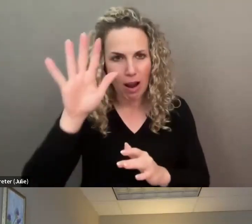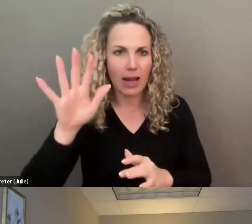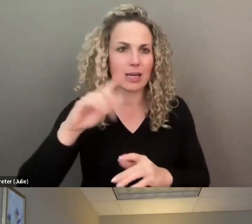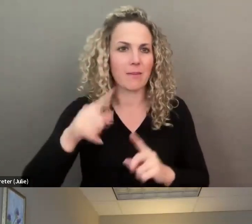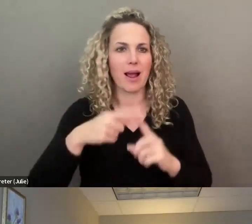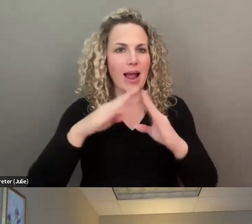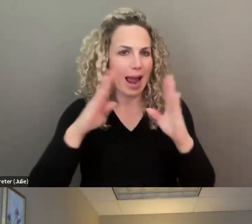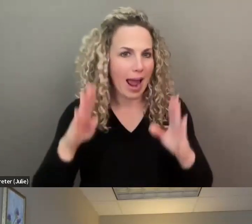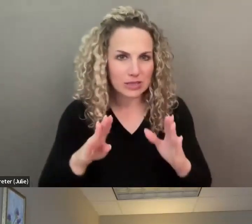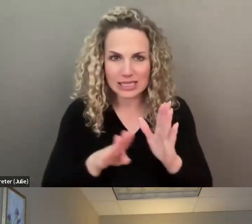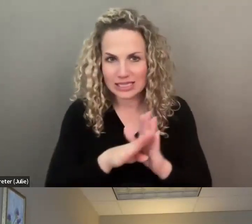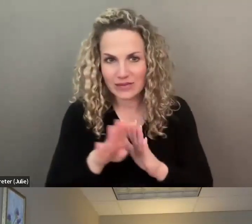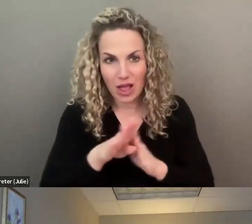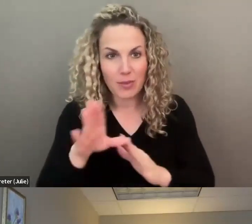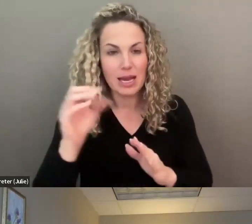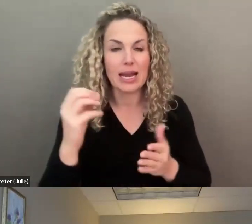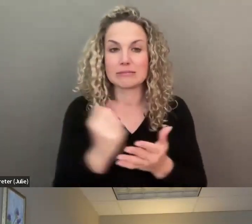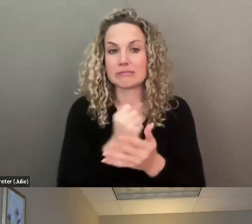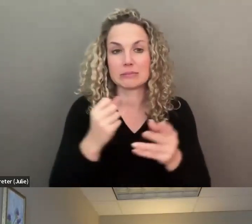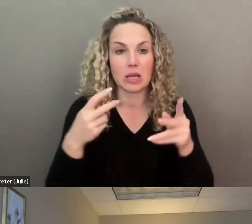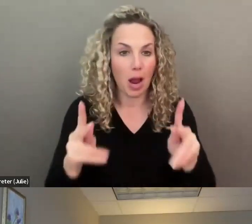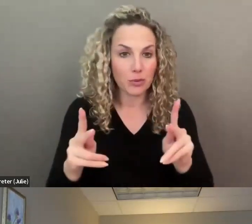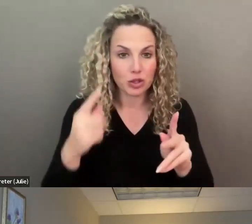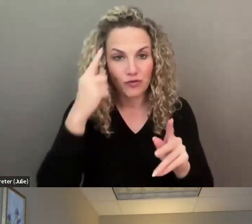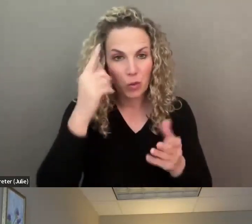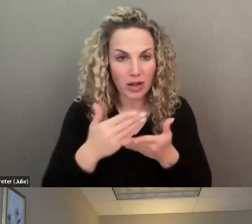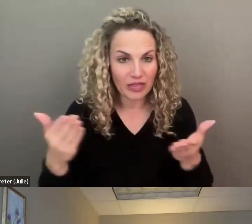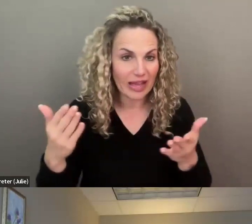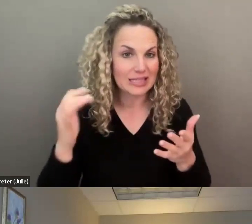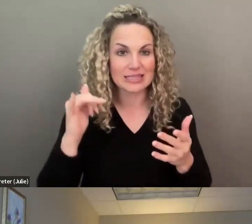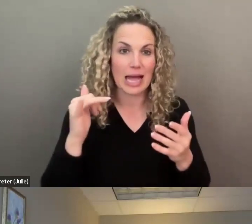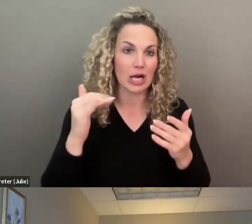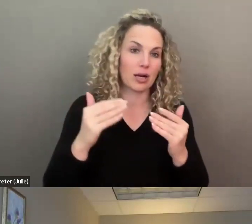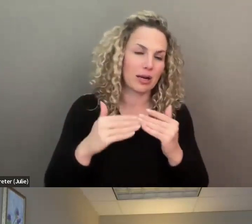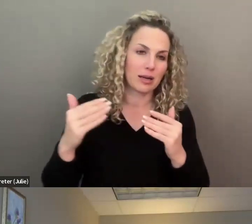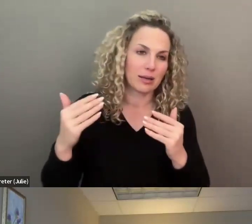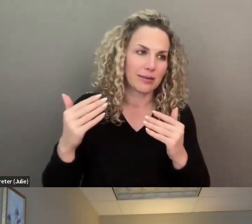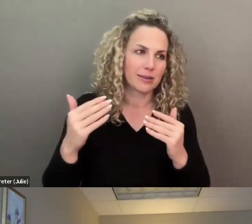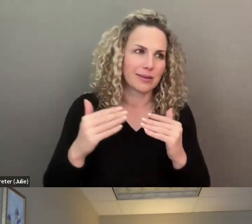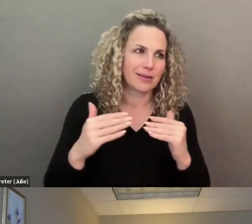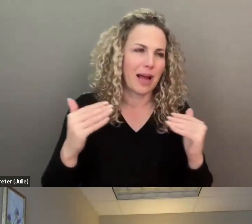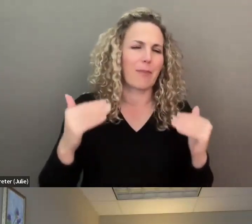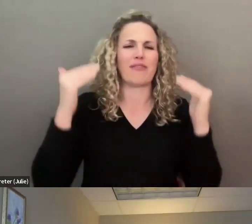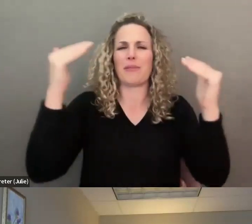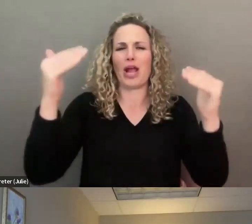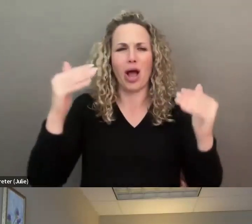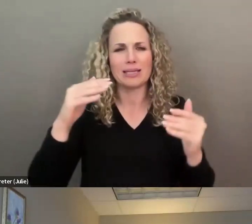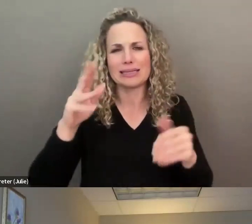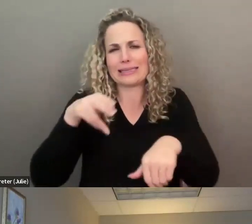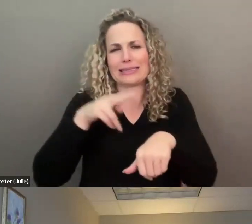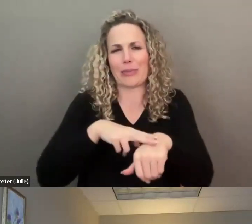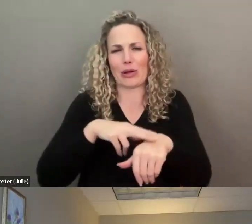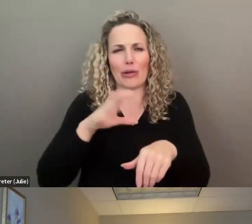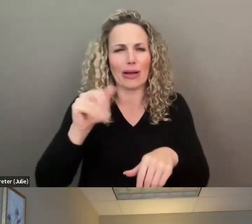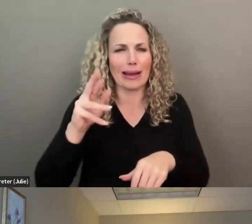housing development and the opportunities for things that are beyond the typical care home setting, opportunities for